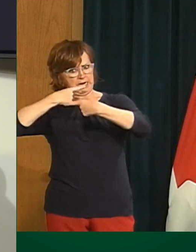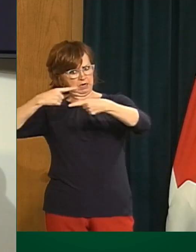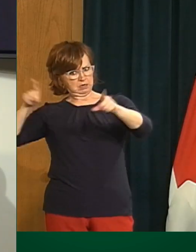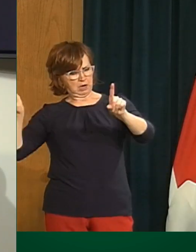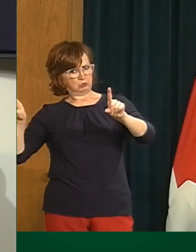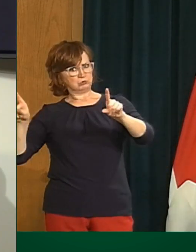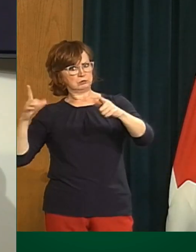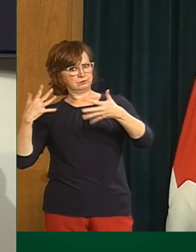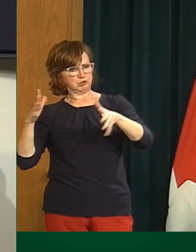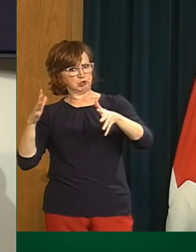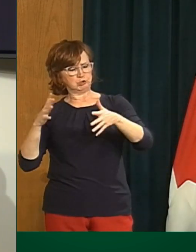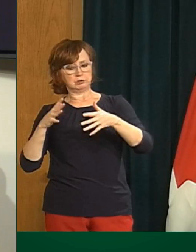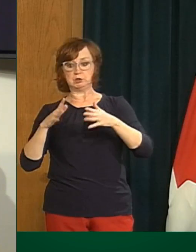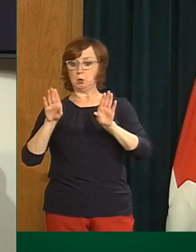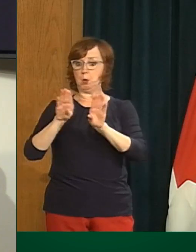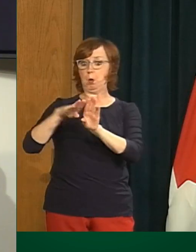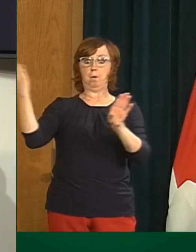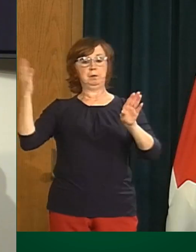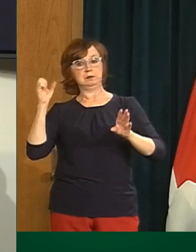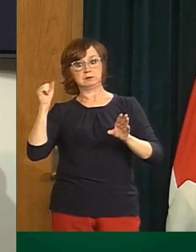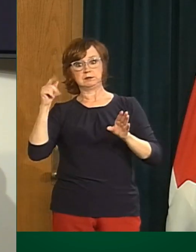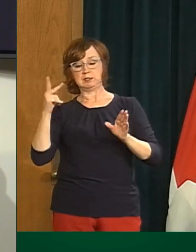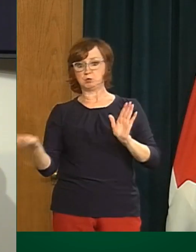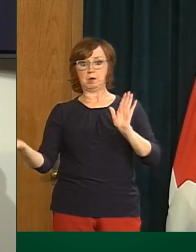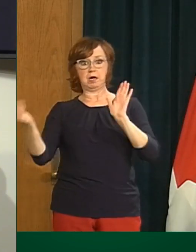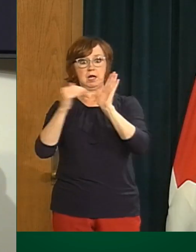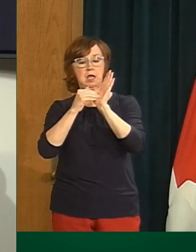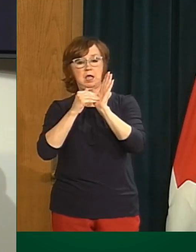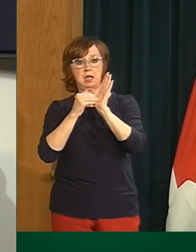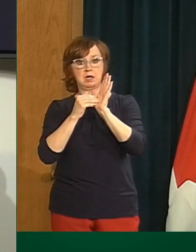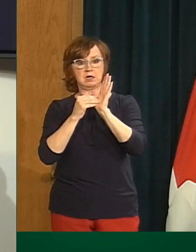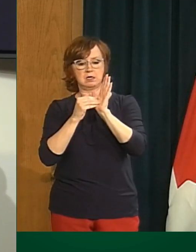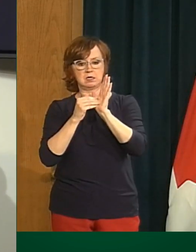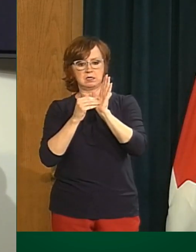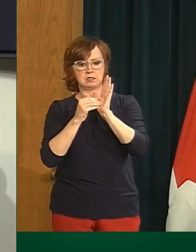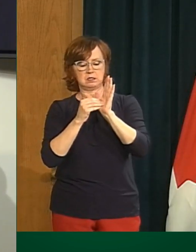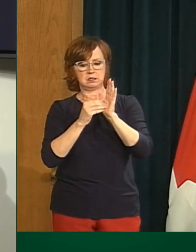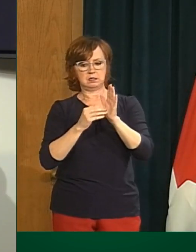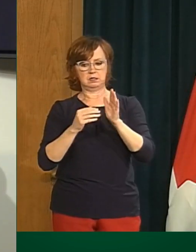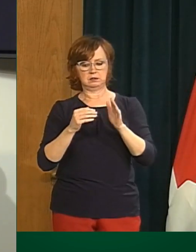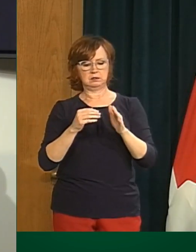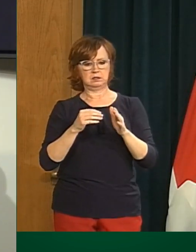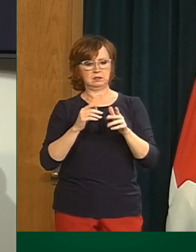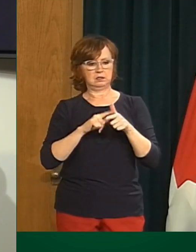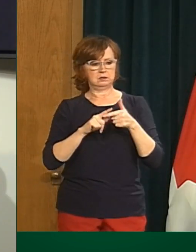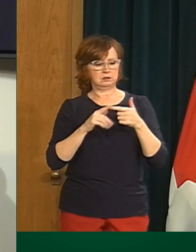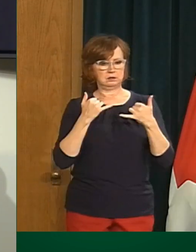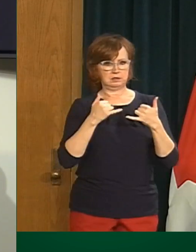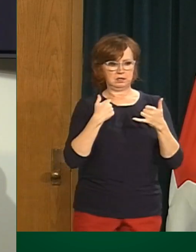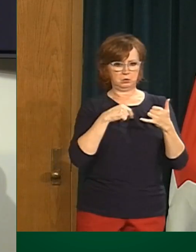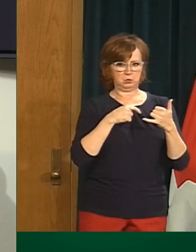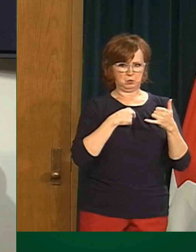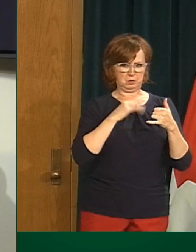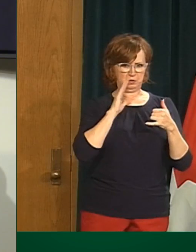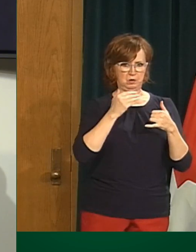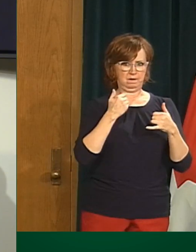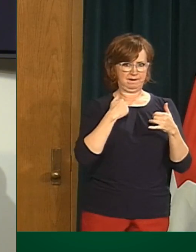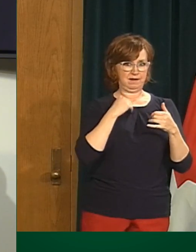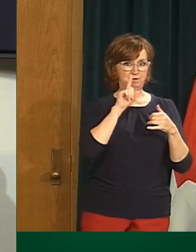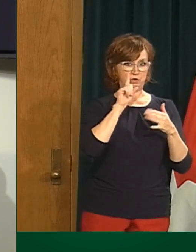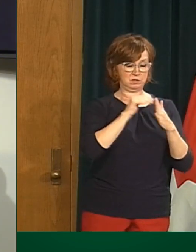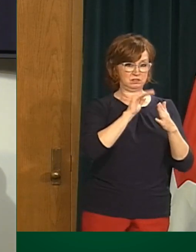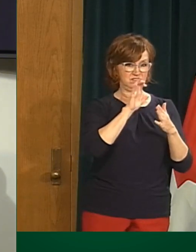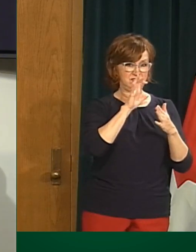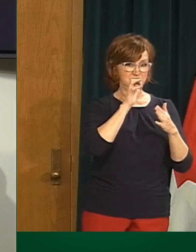terms of reopening Saskatchewan. Is it still our goal to try and achieve that 1,500 tests per day?